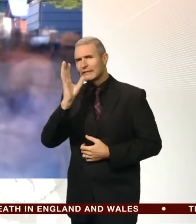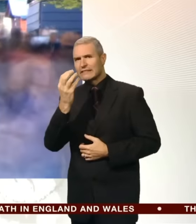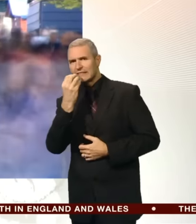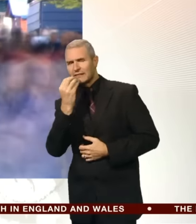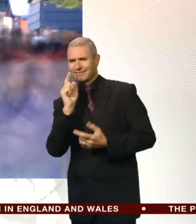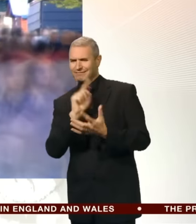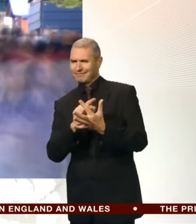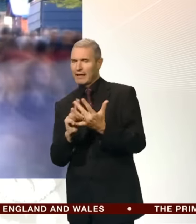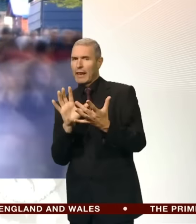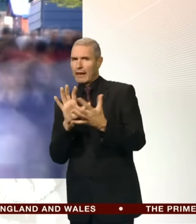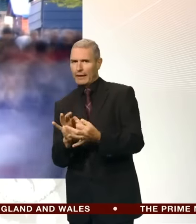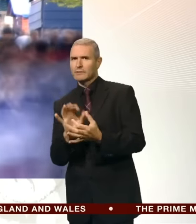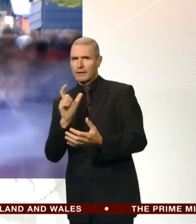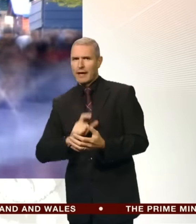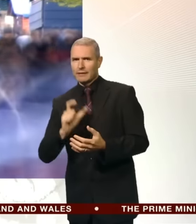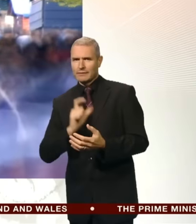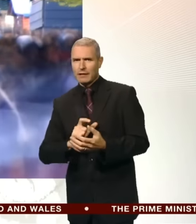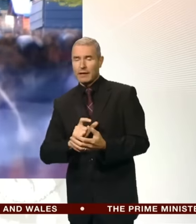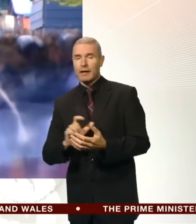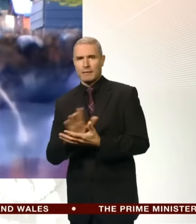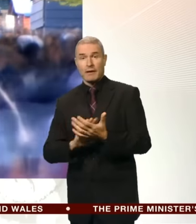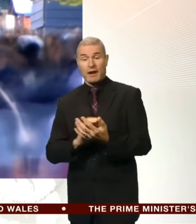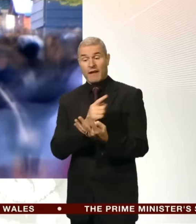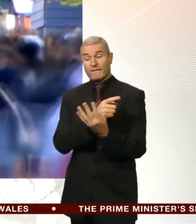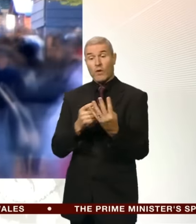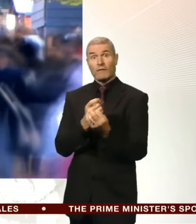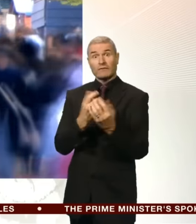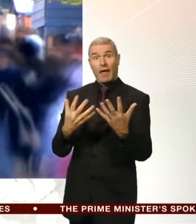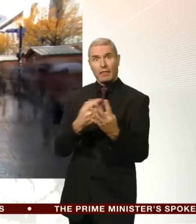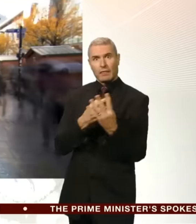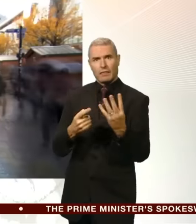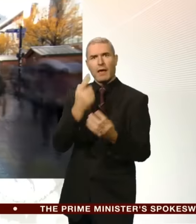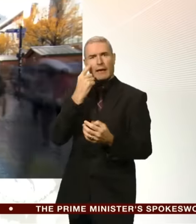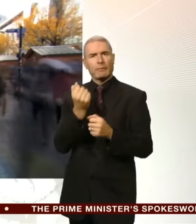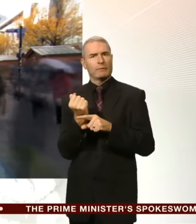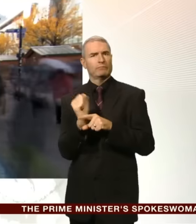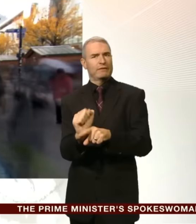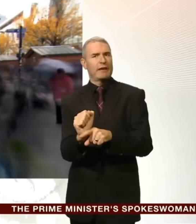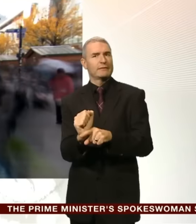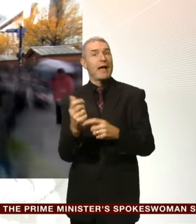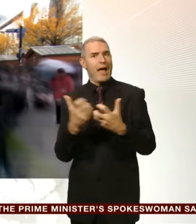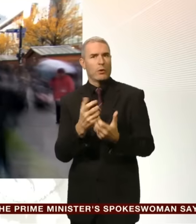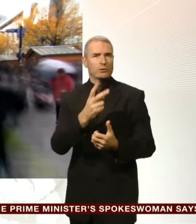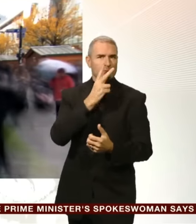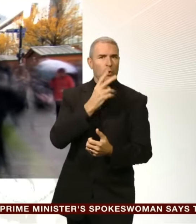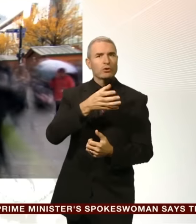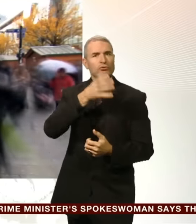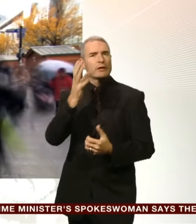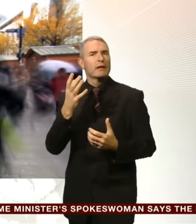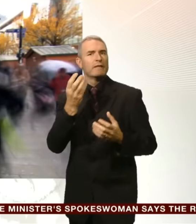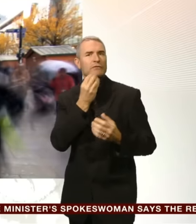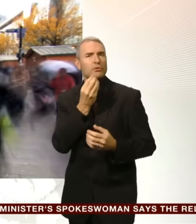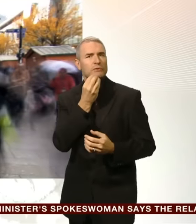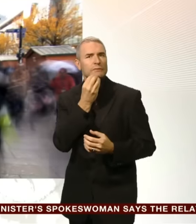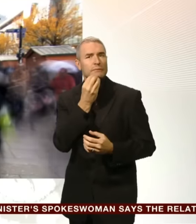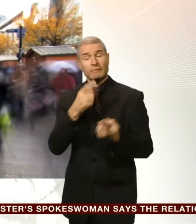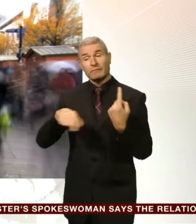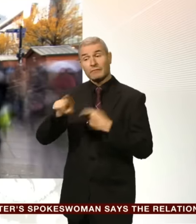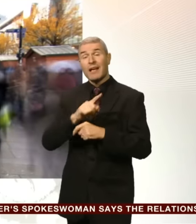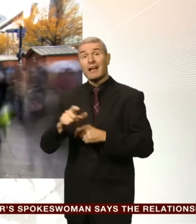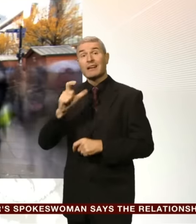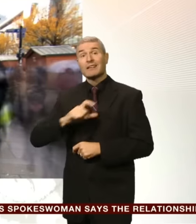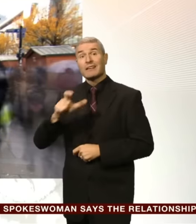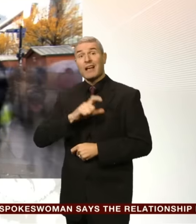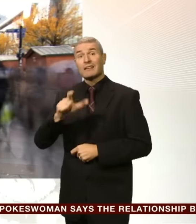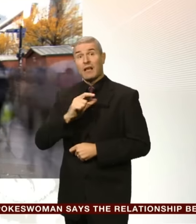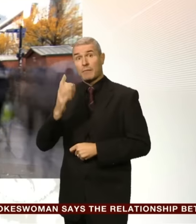that basis, more than 4 out of 10 cancers could be prevented. Here in Manchester, of all the premature deaths caused by cancer in those